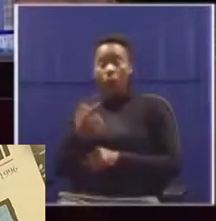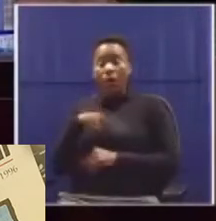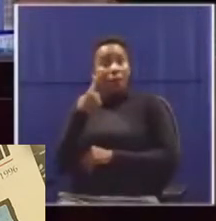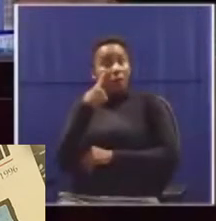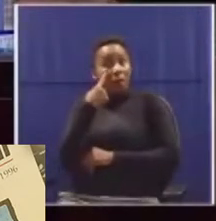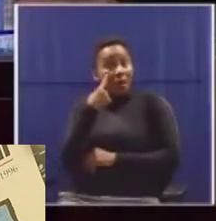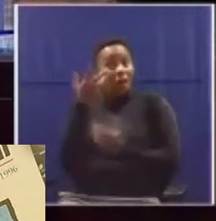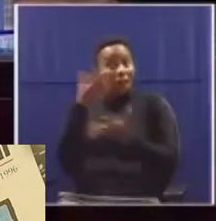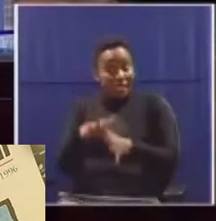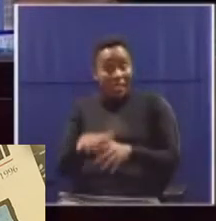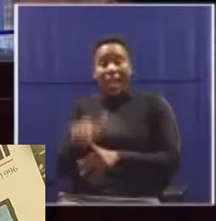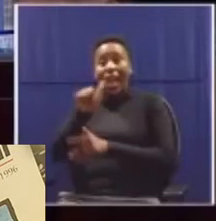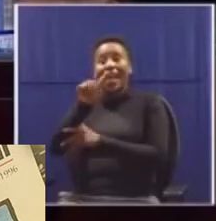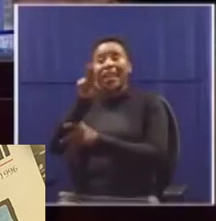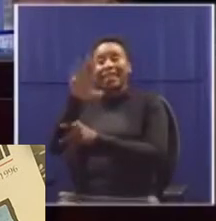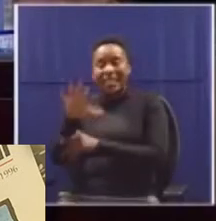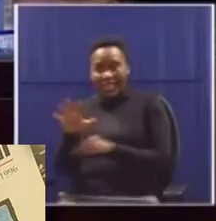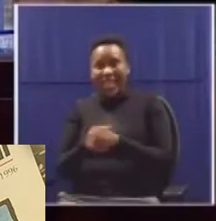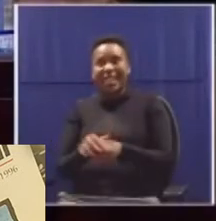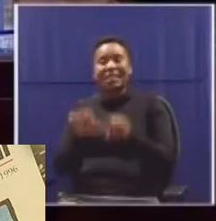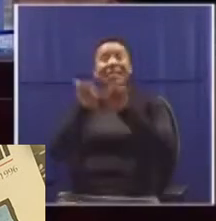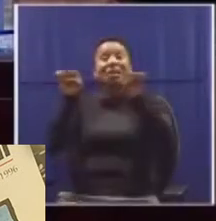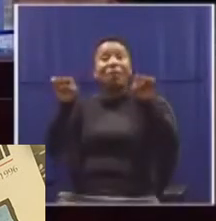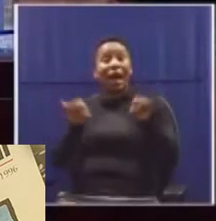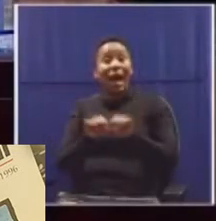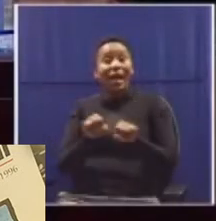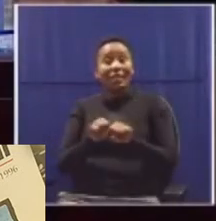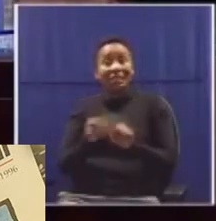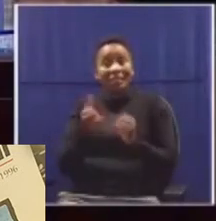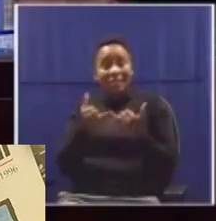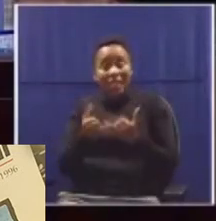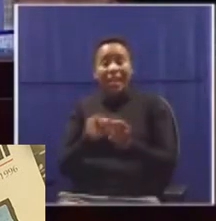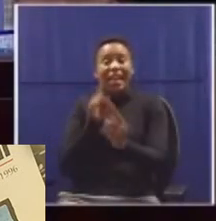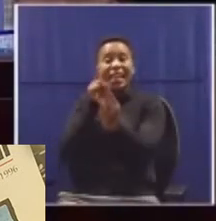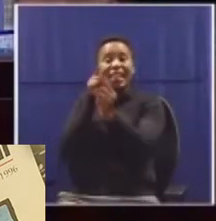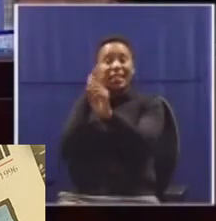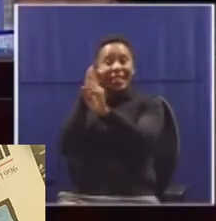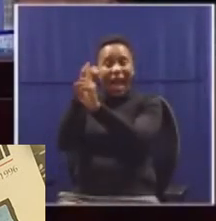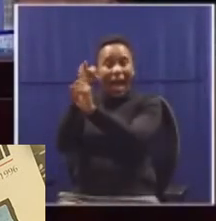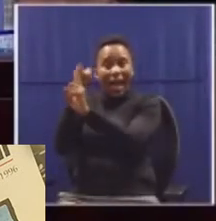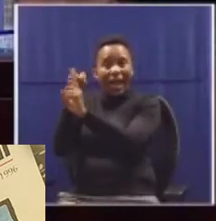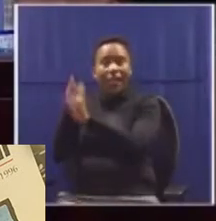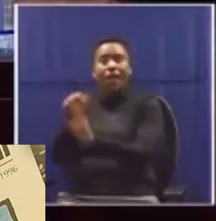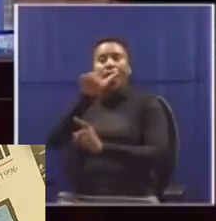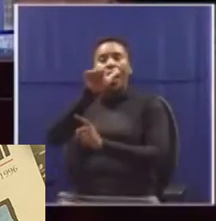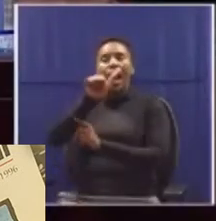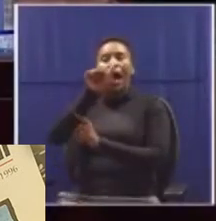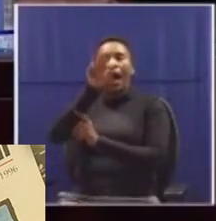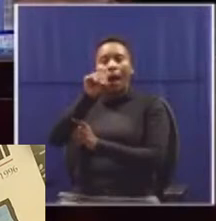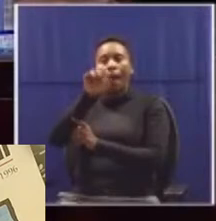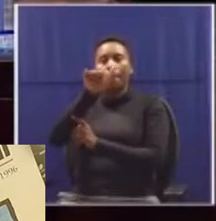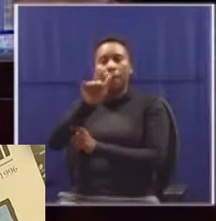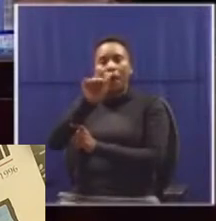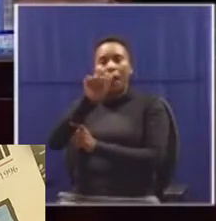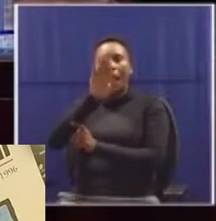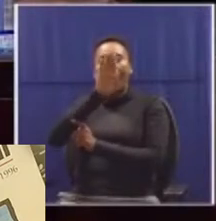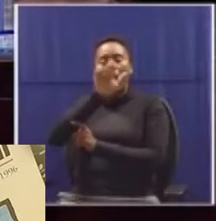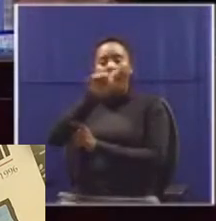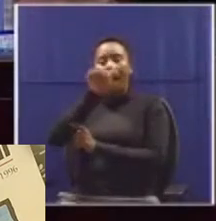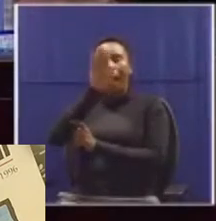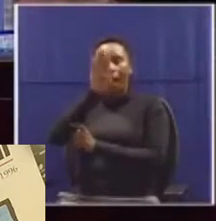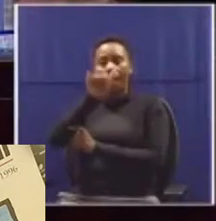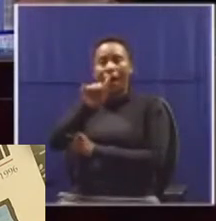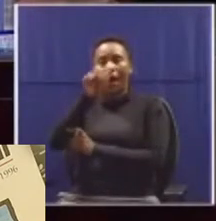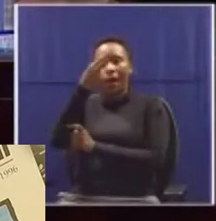ANC systematically targeting the leaders of the Abacus in